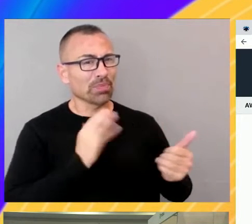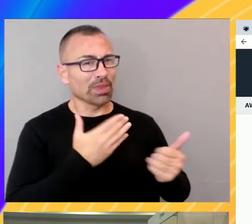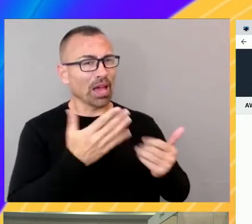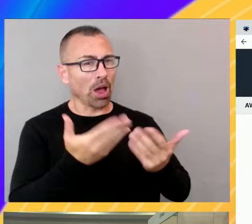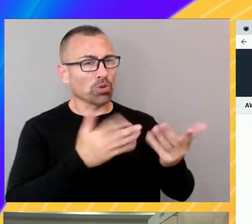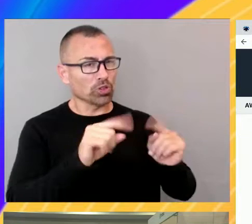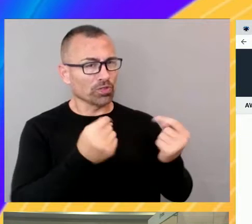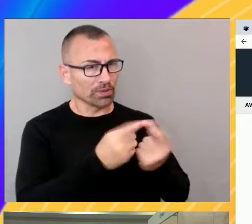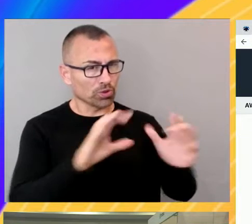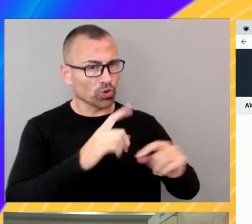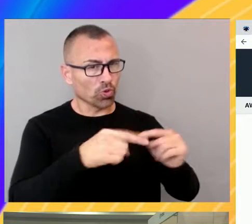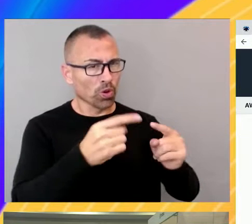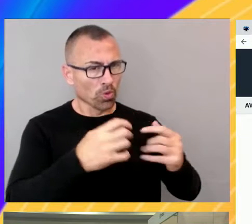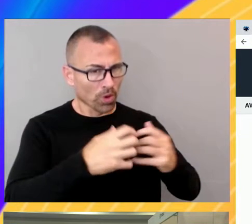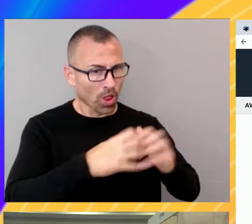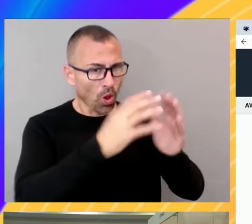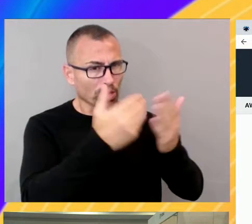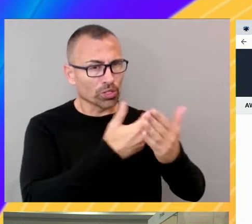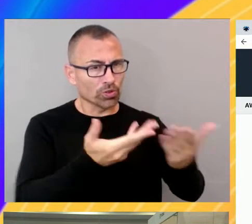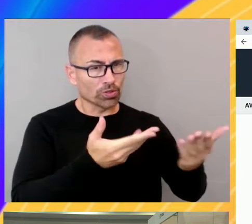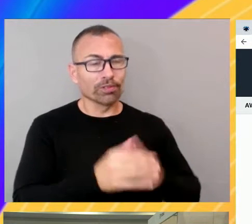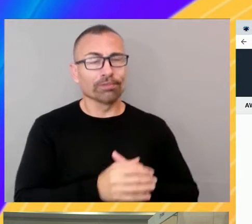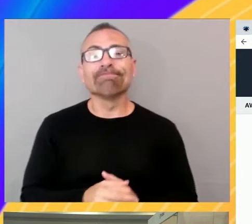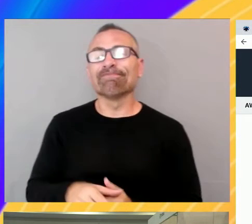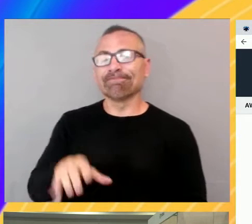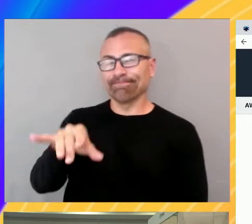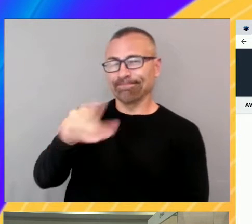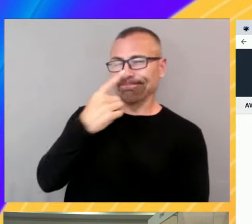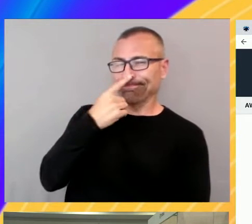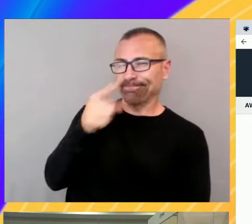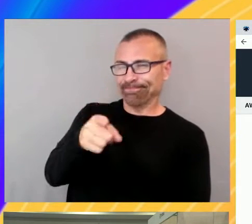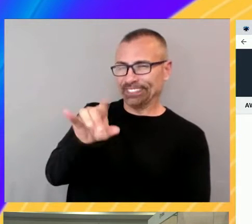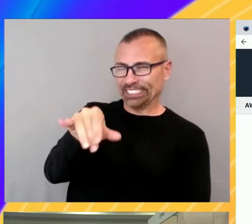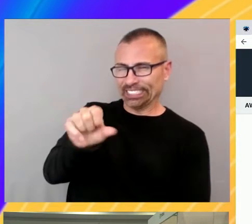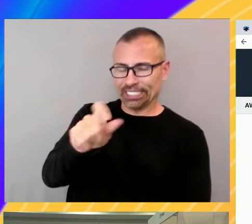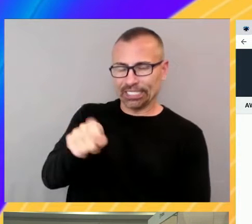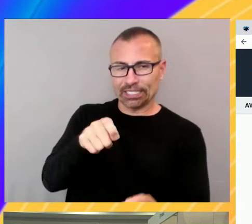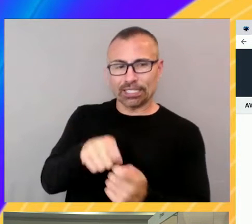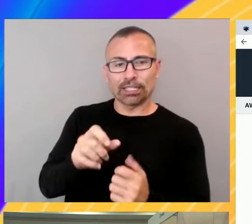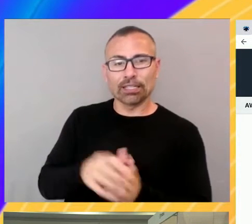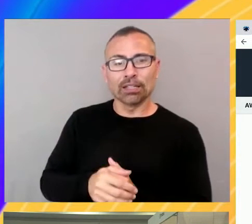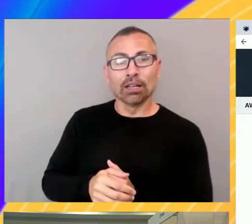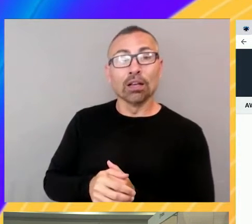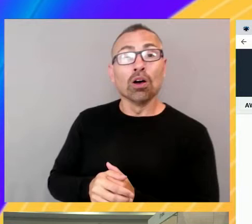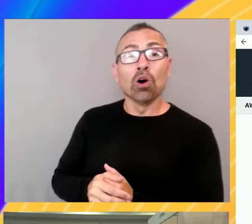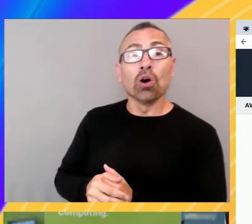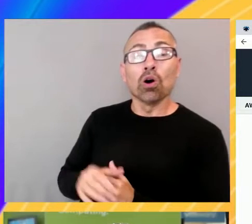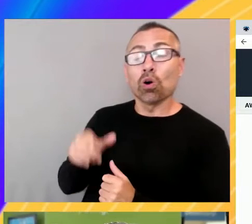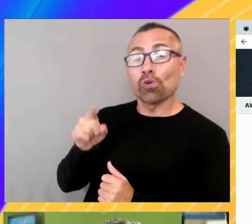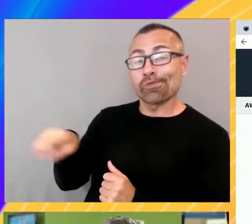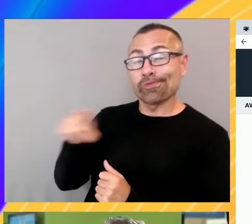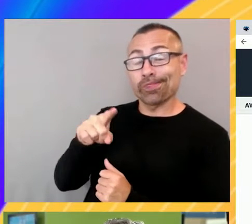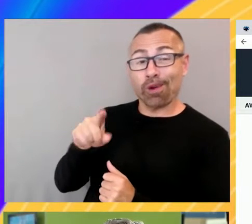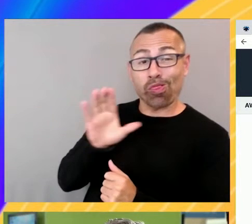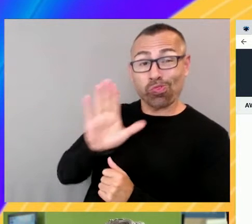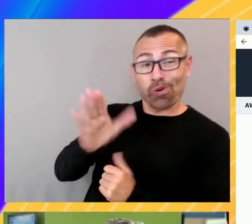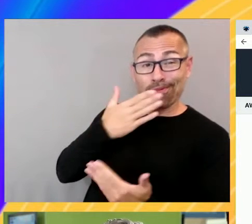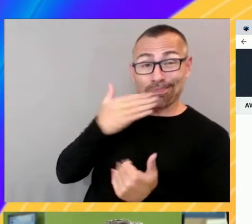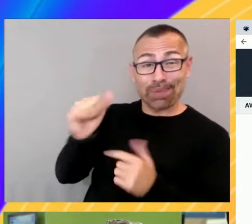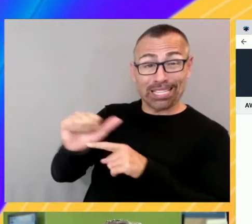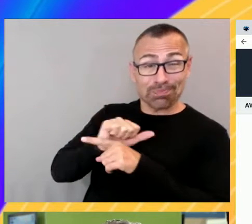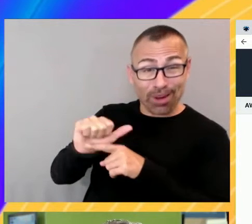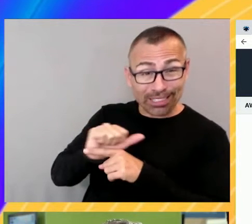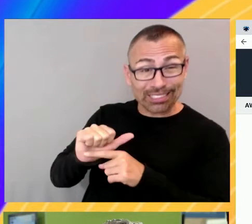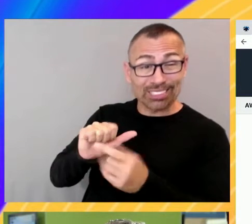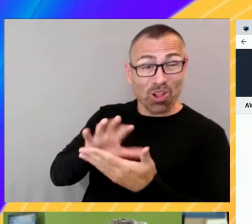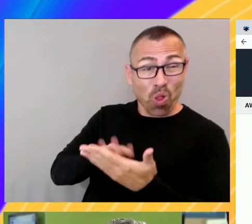They're based on the same one. We wanted to take those best practices, those learnings, and put them into our customers' hands.